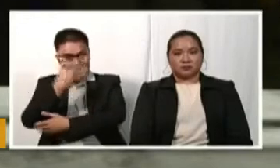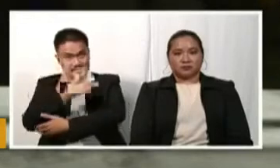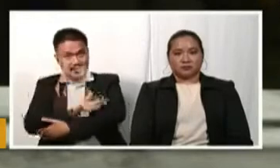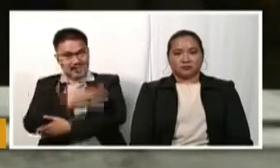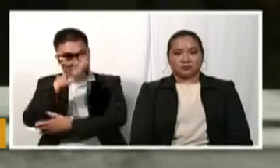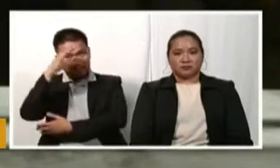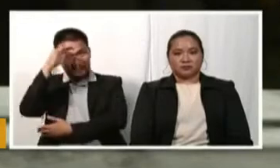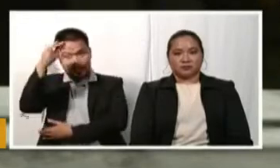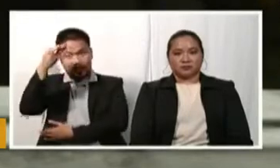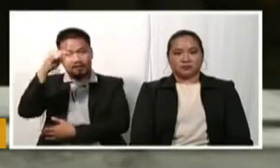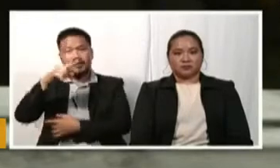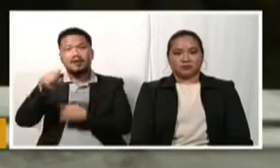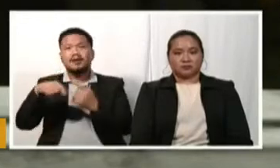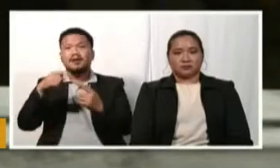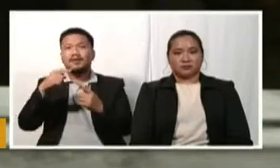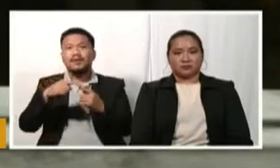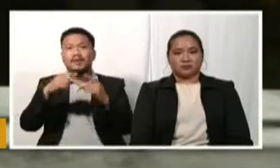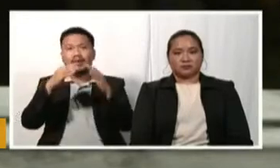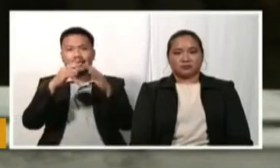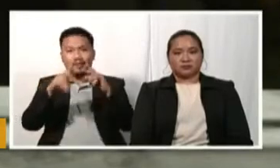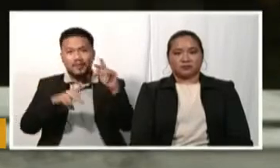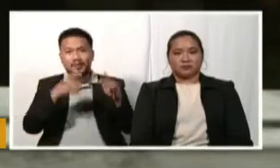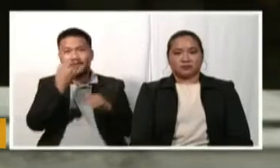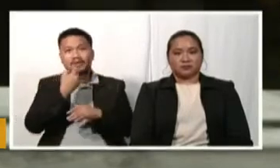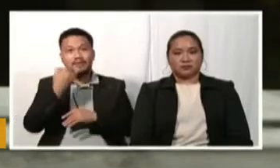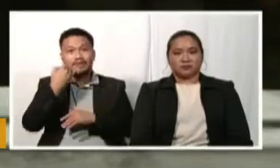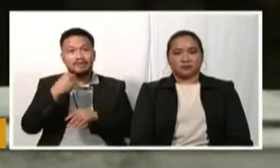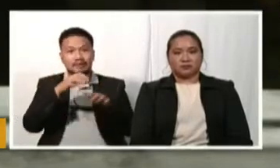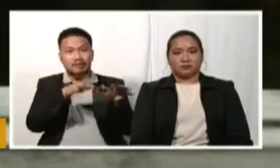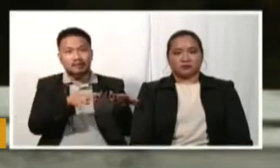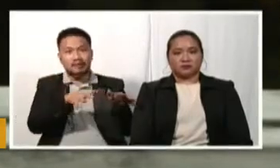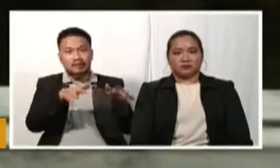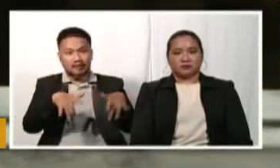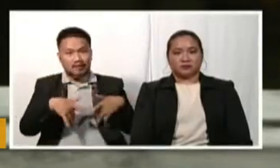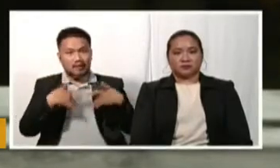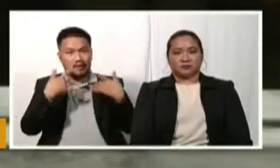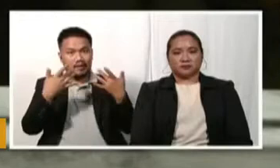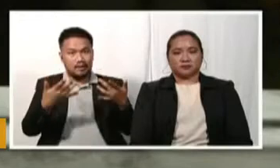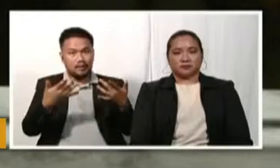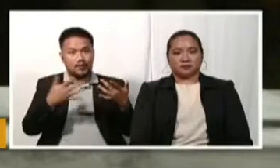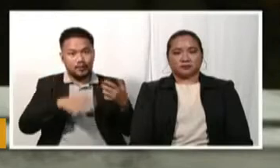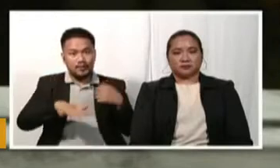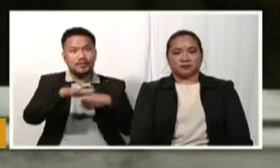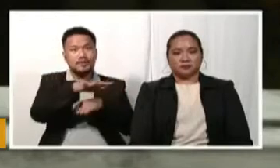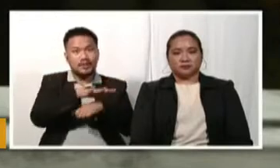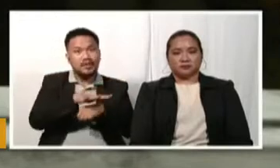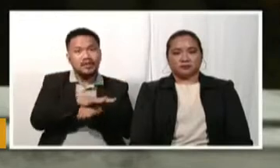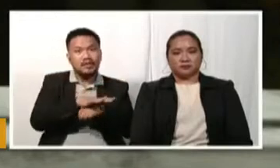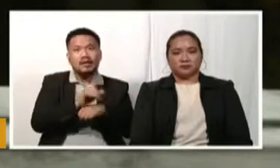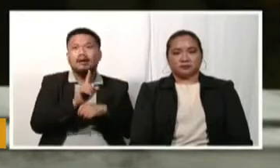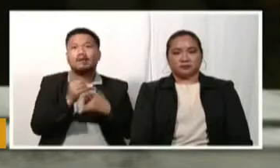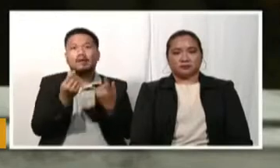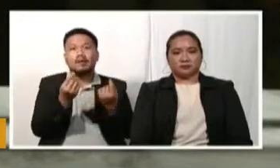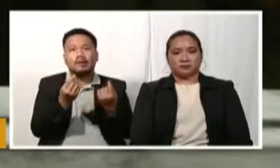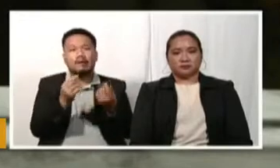Israel live in their land, they defiled it by their conduct and deeds.